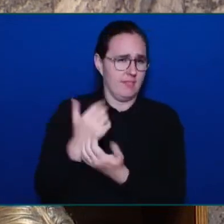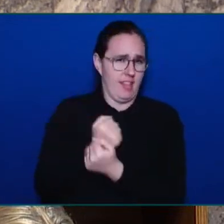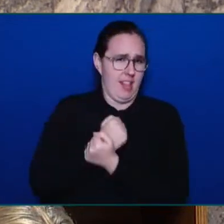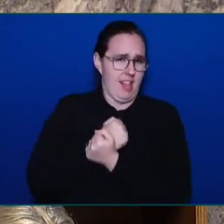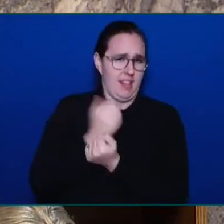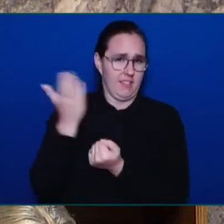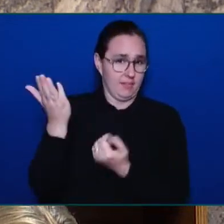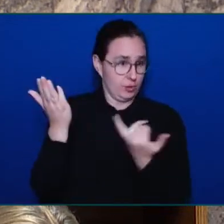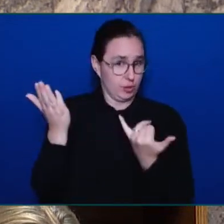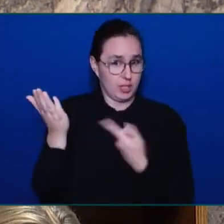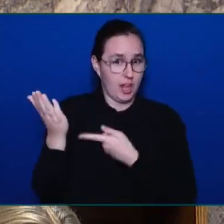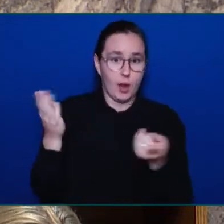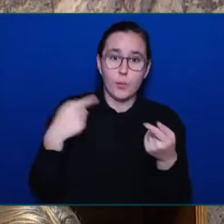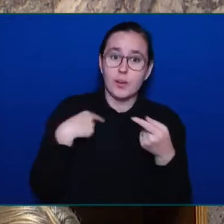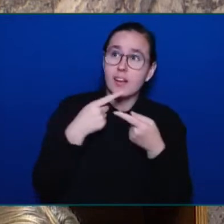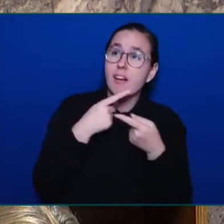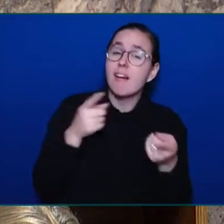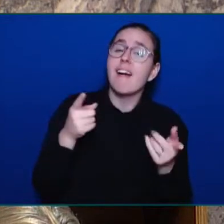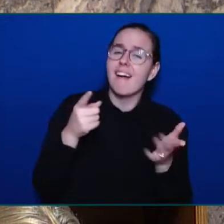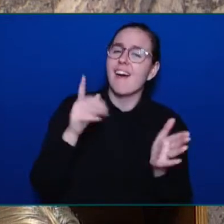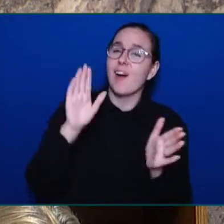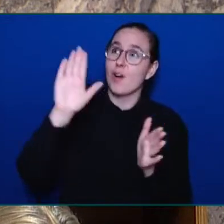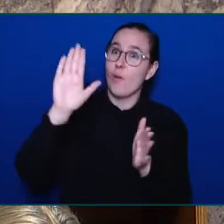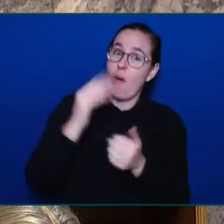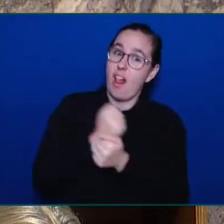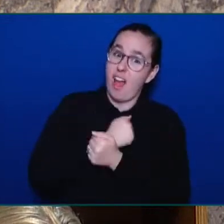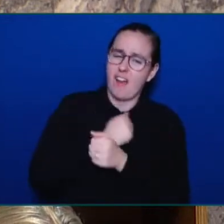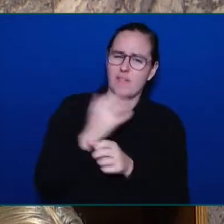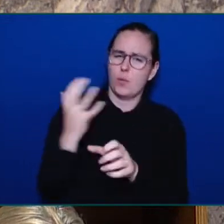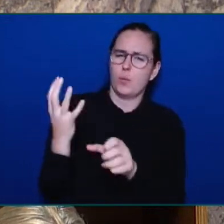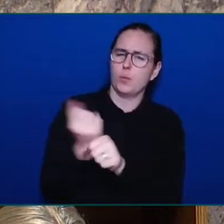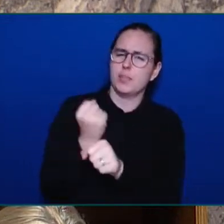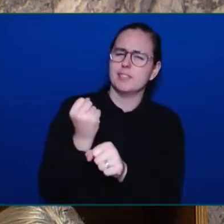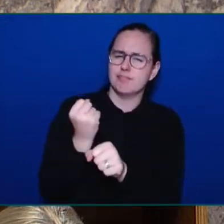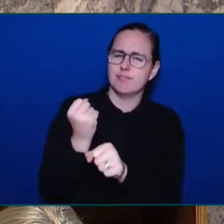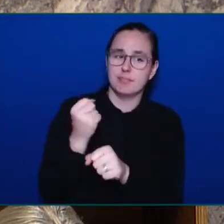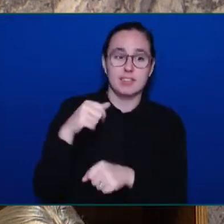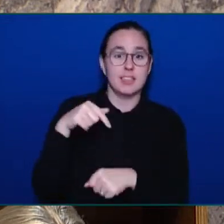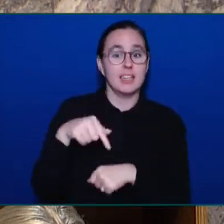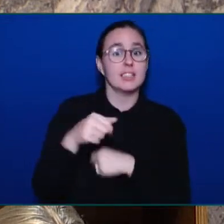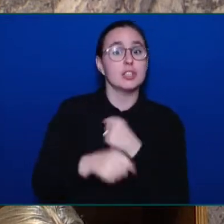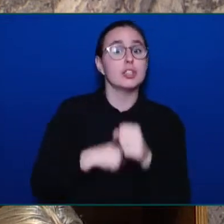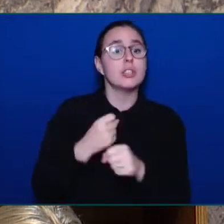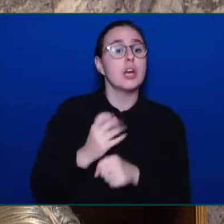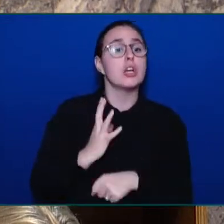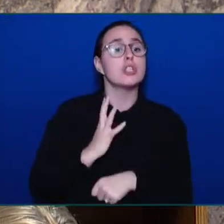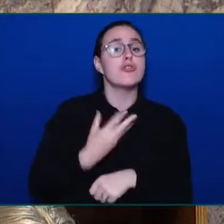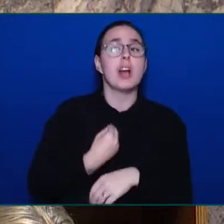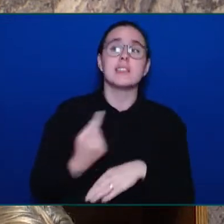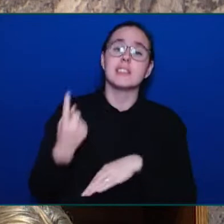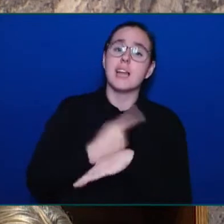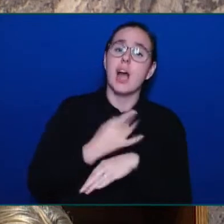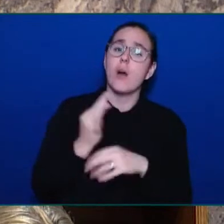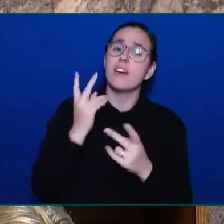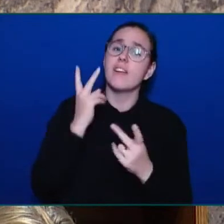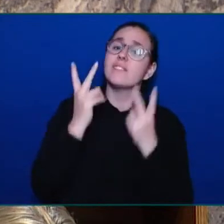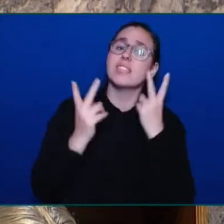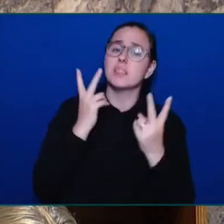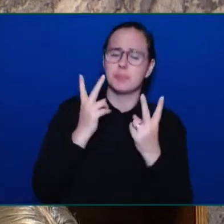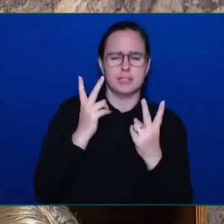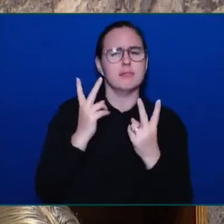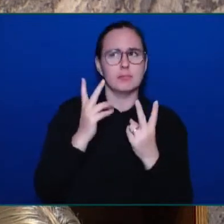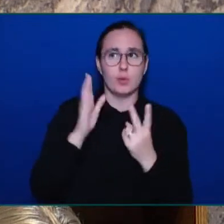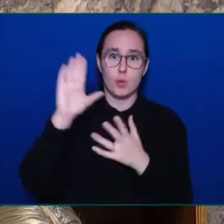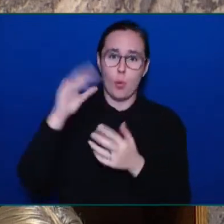year's Transgender Day of Visibility, we ask for your love, support, and guidance in creating a world that is more